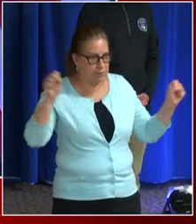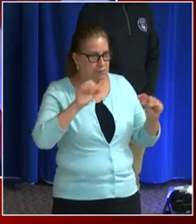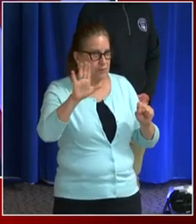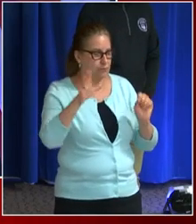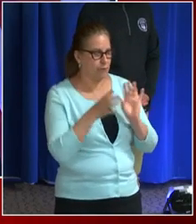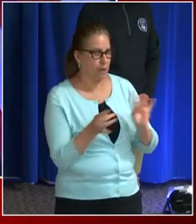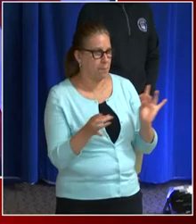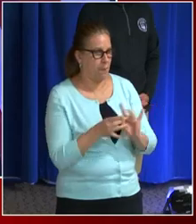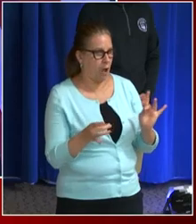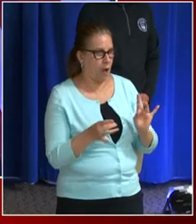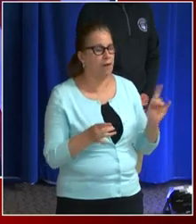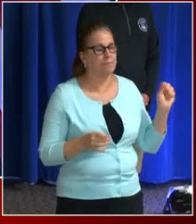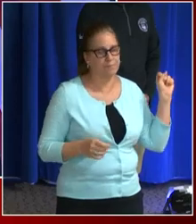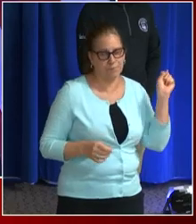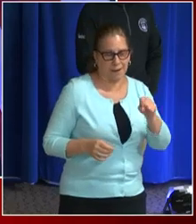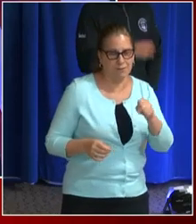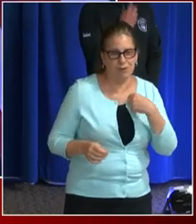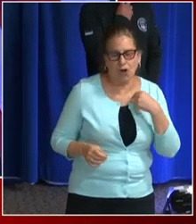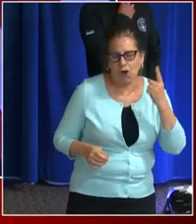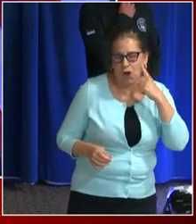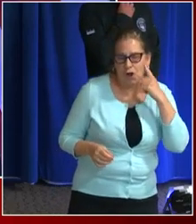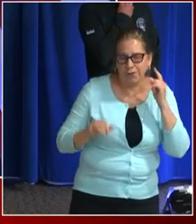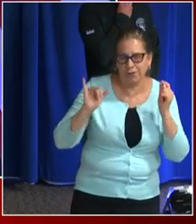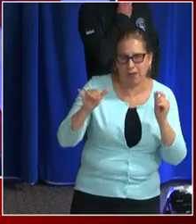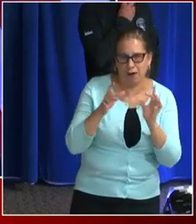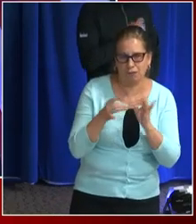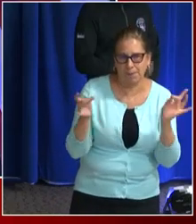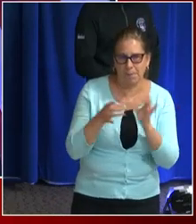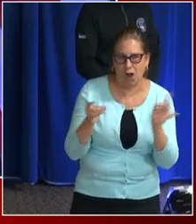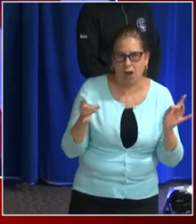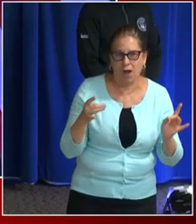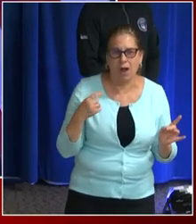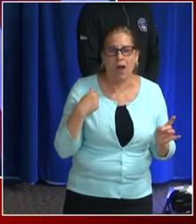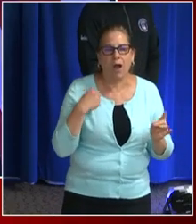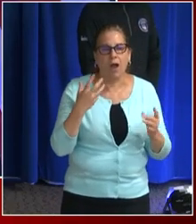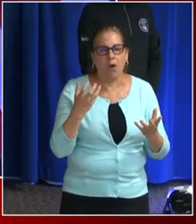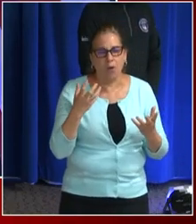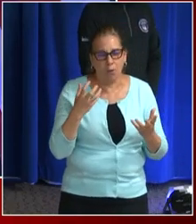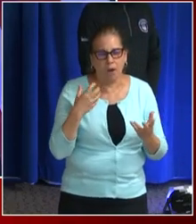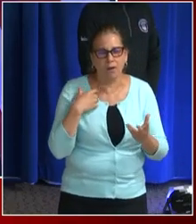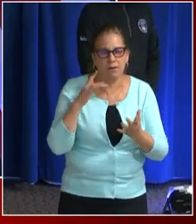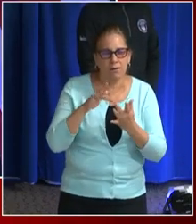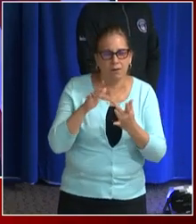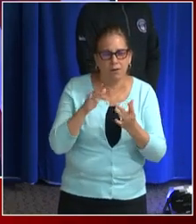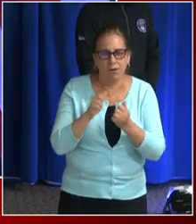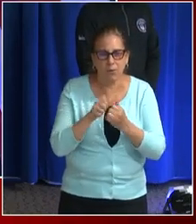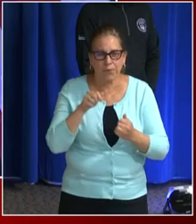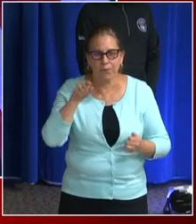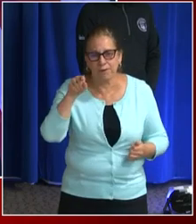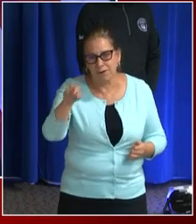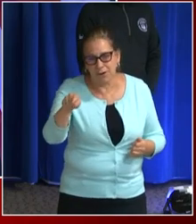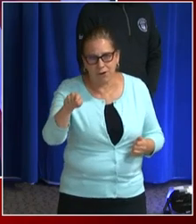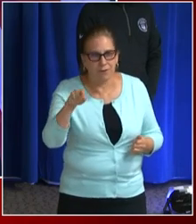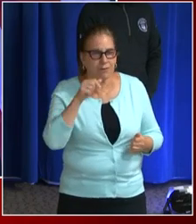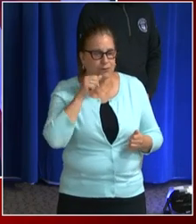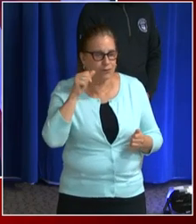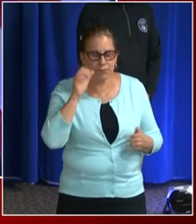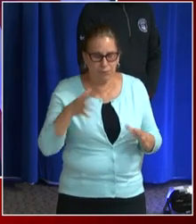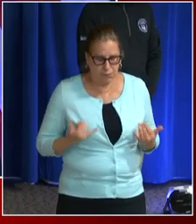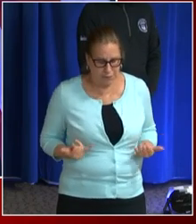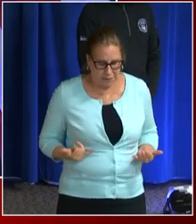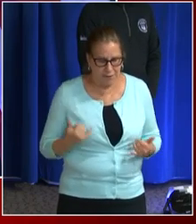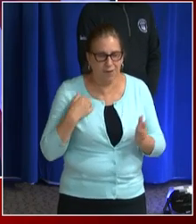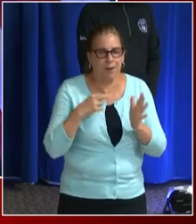and in fact, I wanted to reach her yesterday. I didn't get a chance to, so I'll try to reach her today. I toured St.